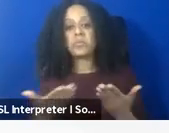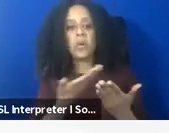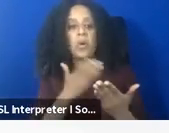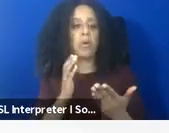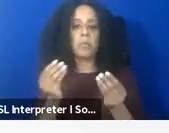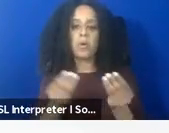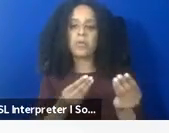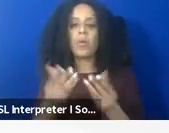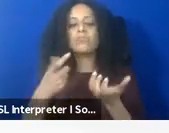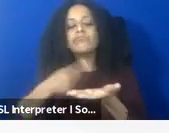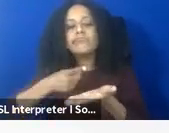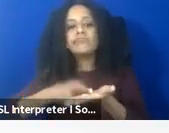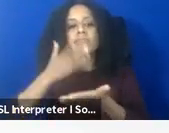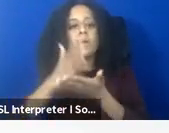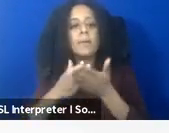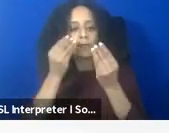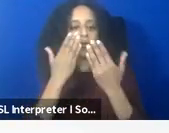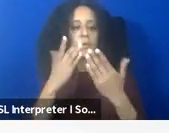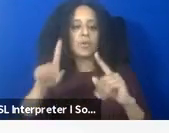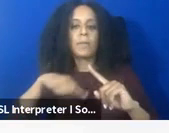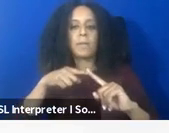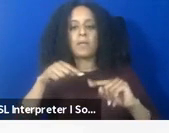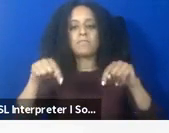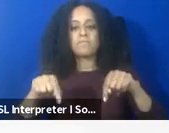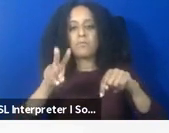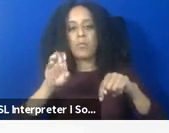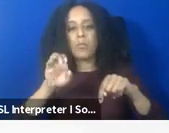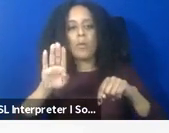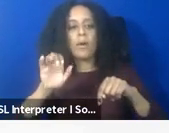some information about the webinar.